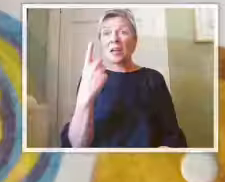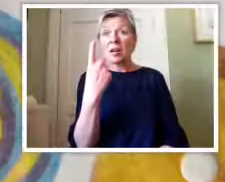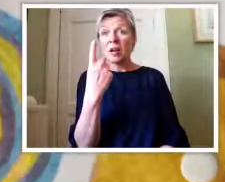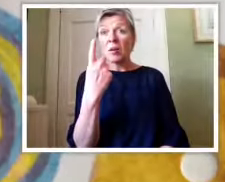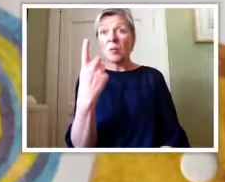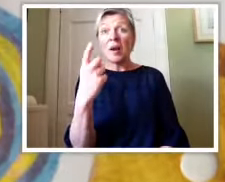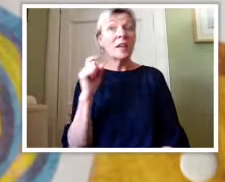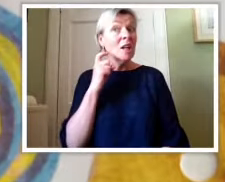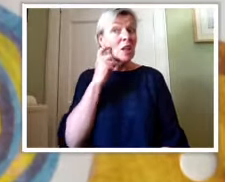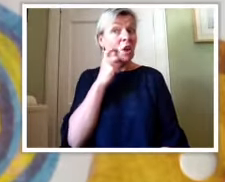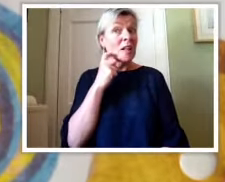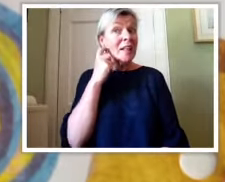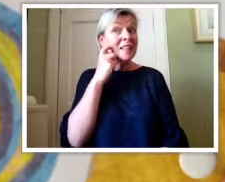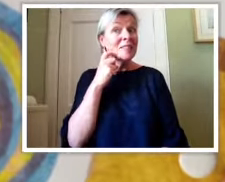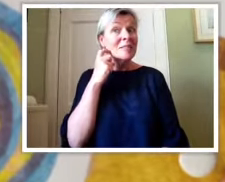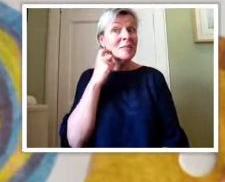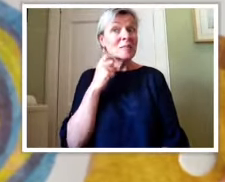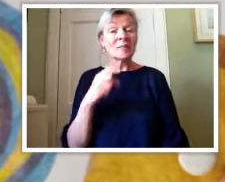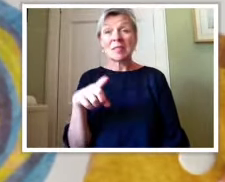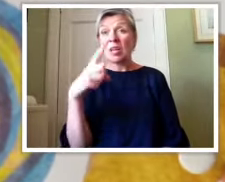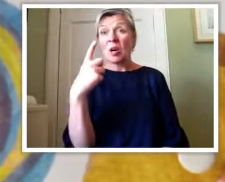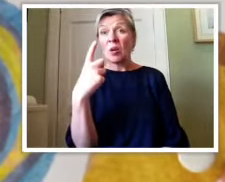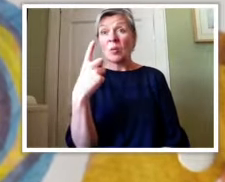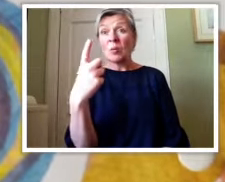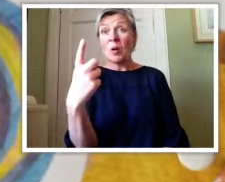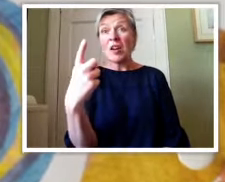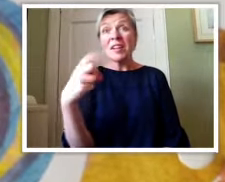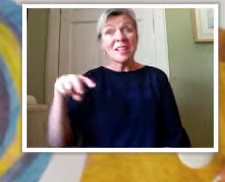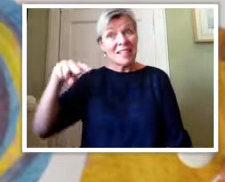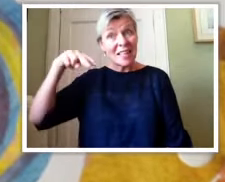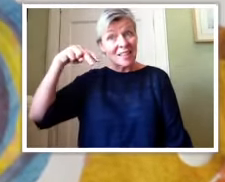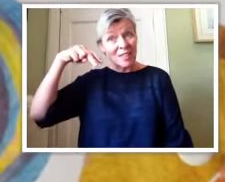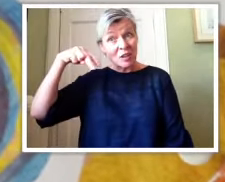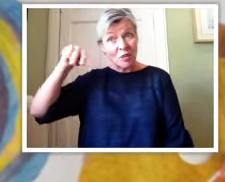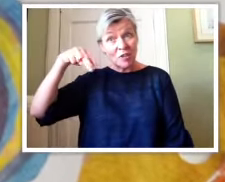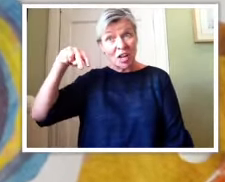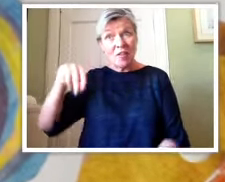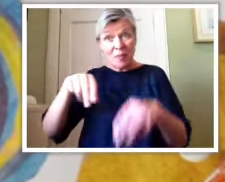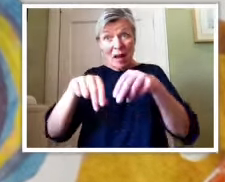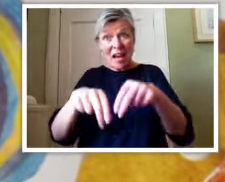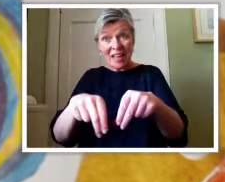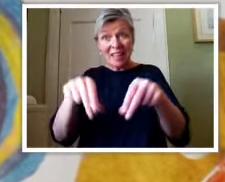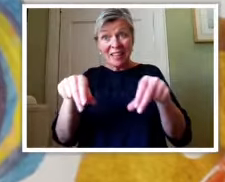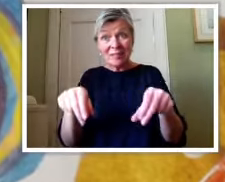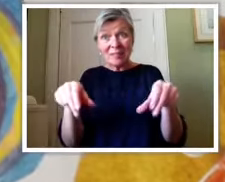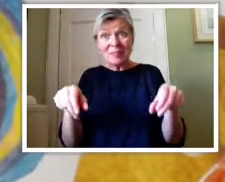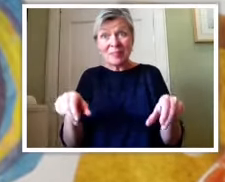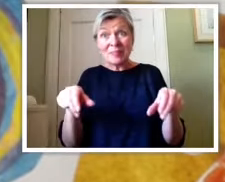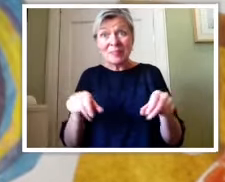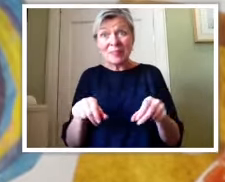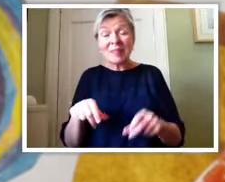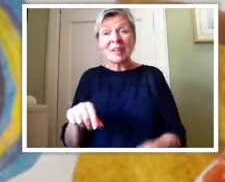One lolly. One slice of cherry pie.